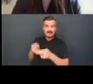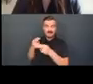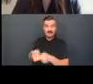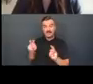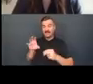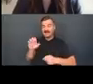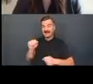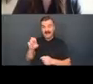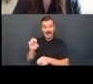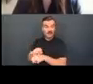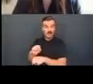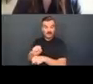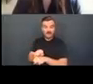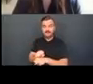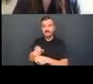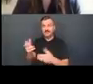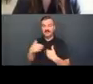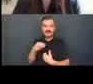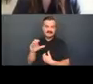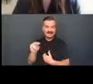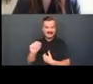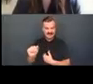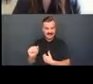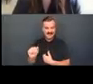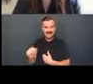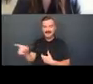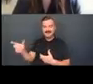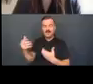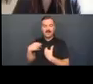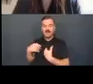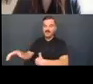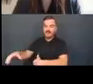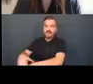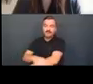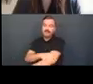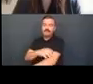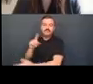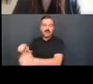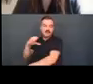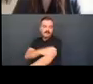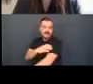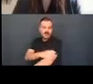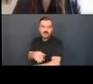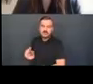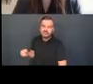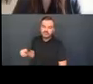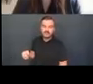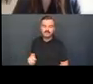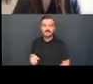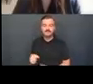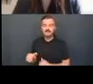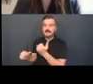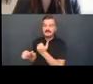work. A certified nurse's assistant slides an inflatable cuff up a patient's arm to measure her blood pressure. A physician's